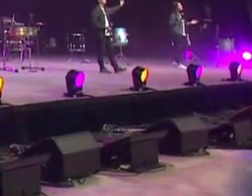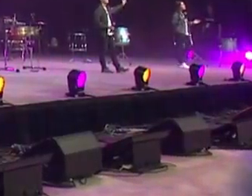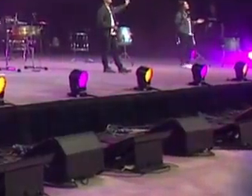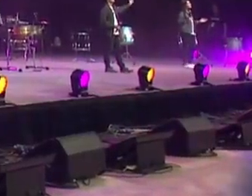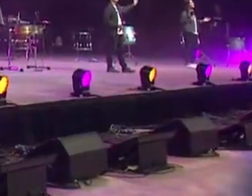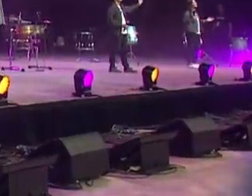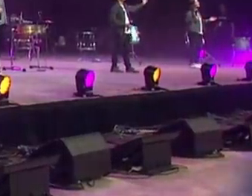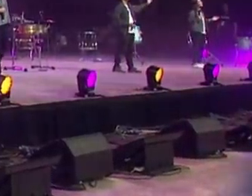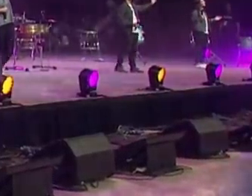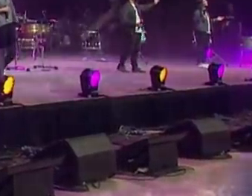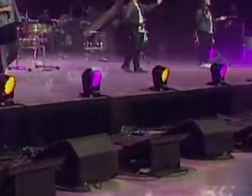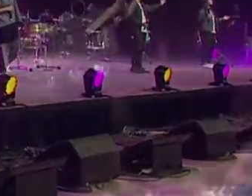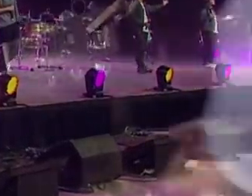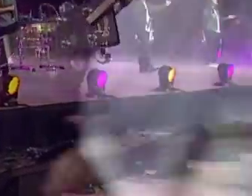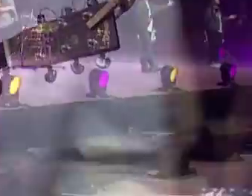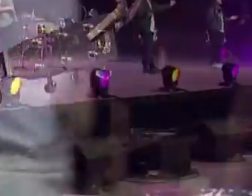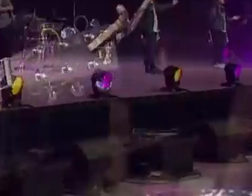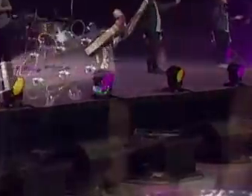loved the world